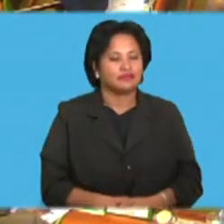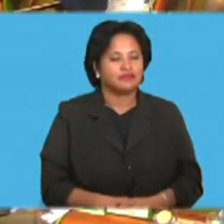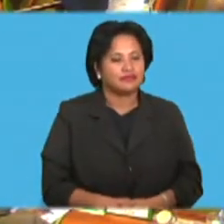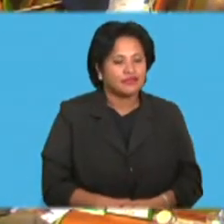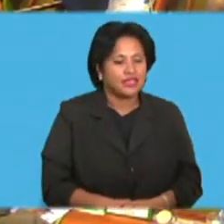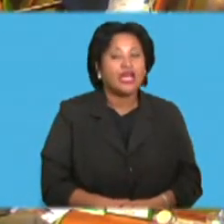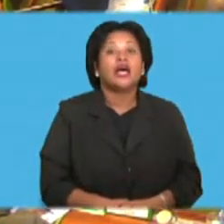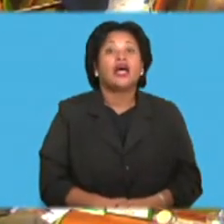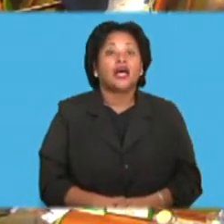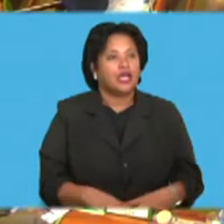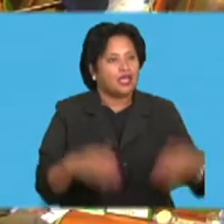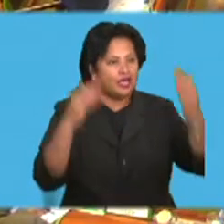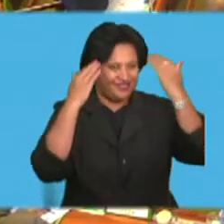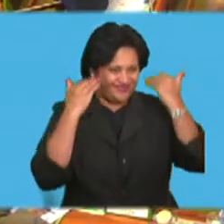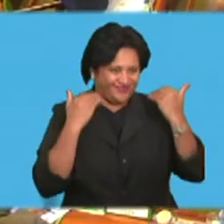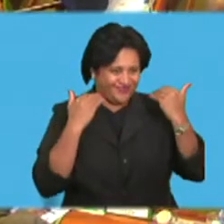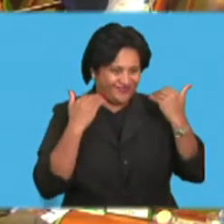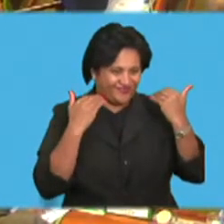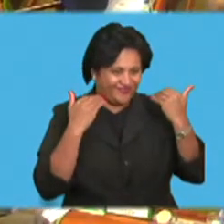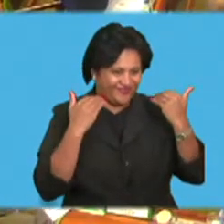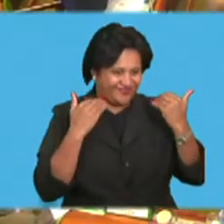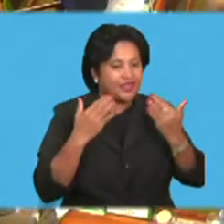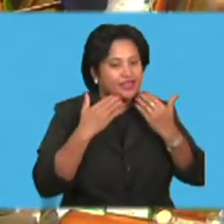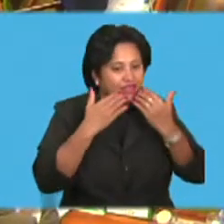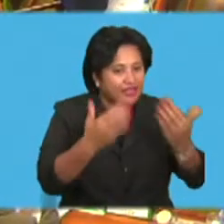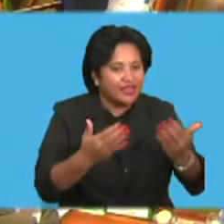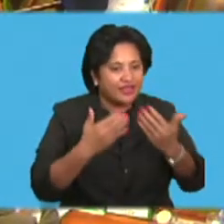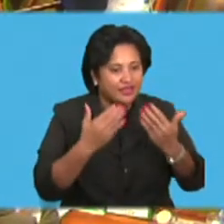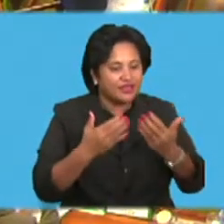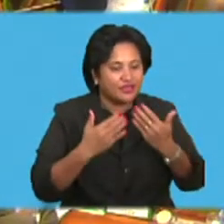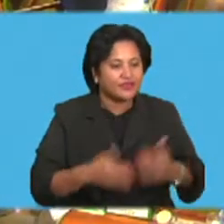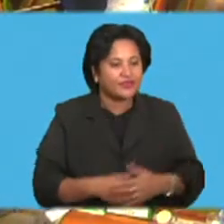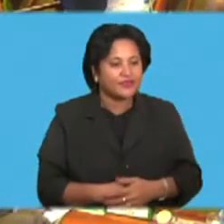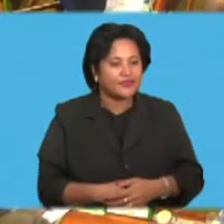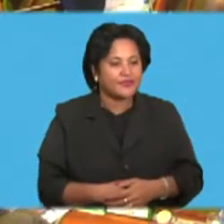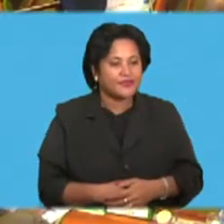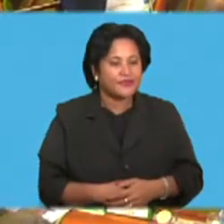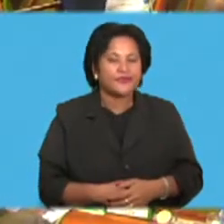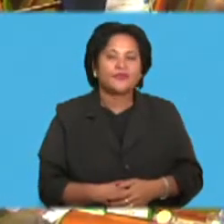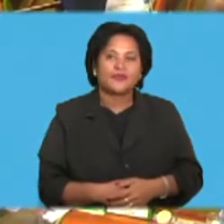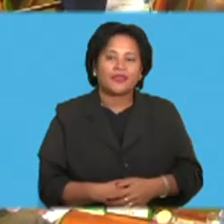Madam Speaker, I want to thank the Honourable Member, Honourable Maharaj, for asking the question.